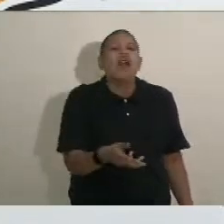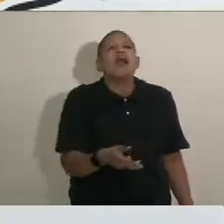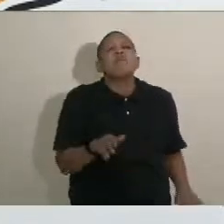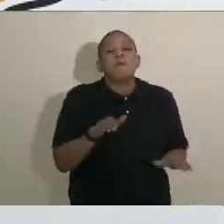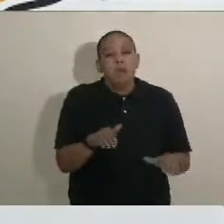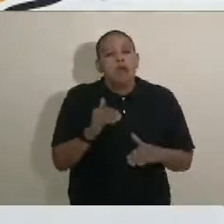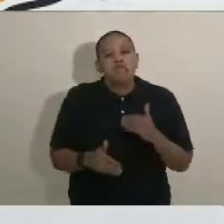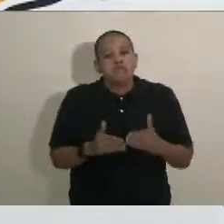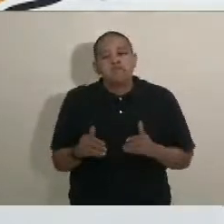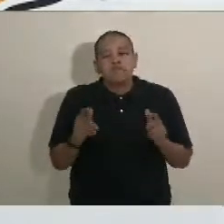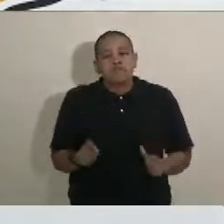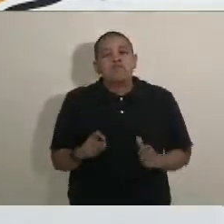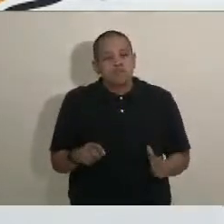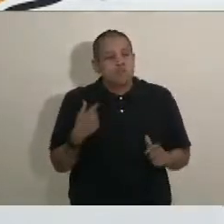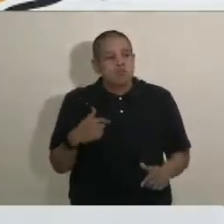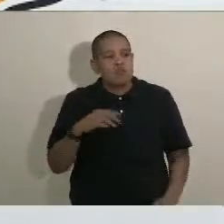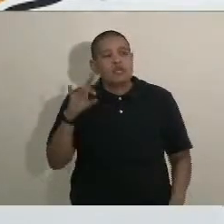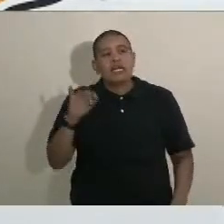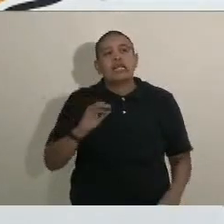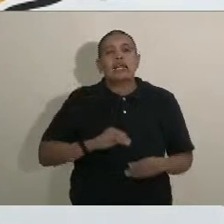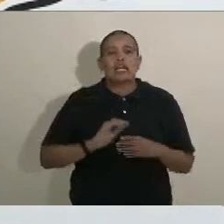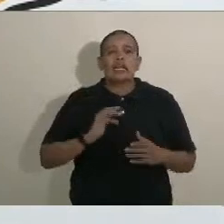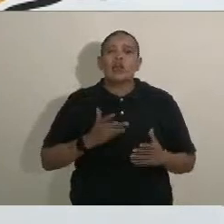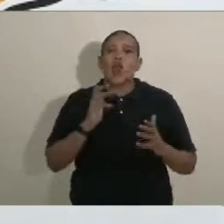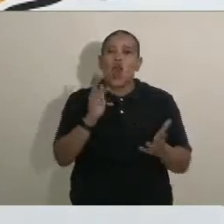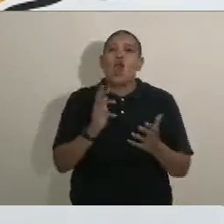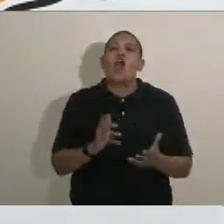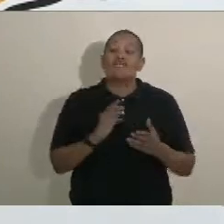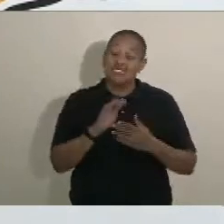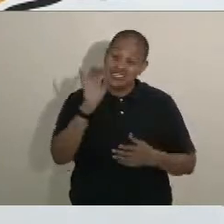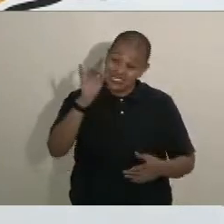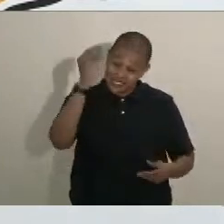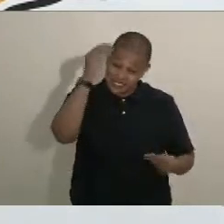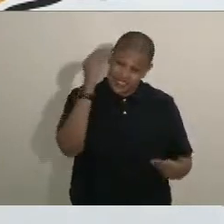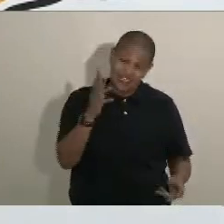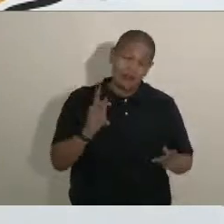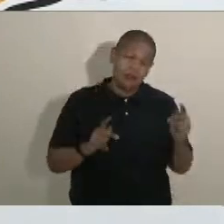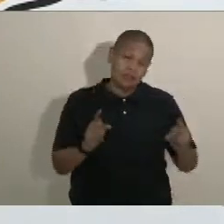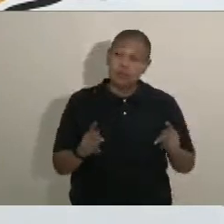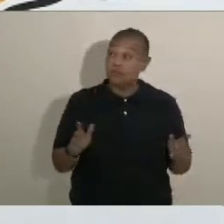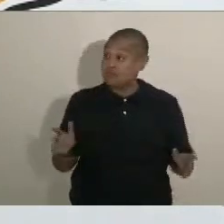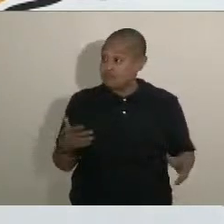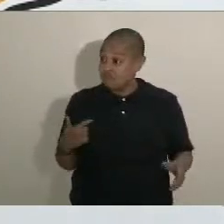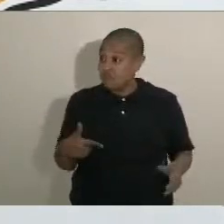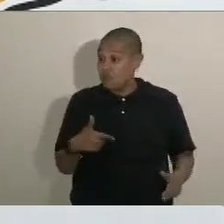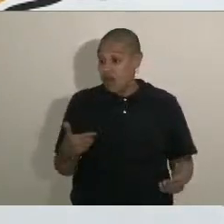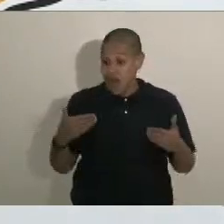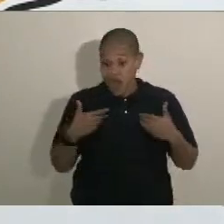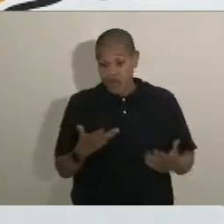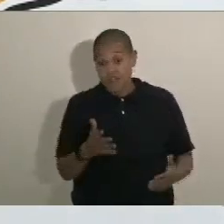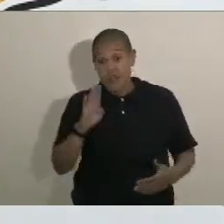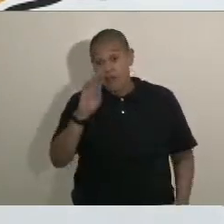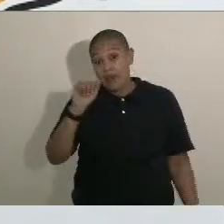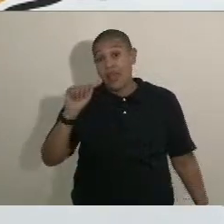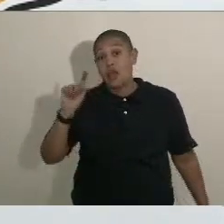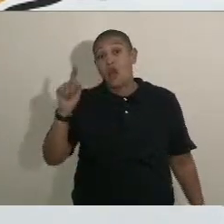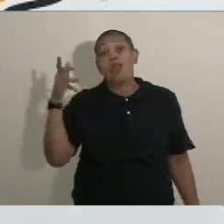we did, in our conversations, indicate to persons that even though we had the